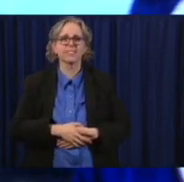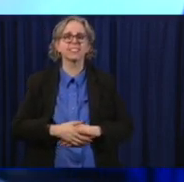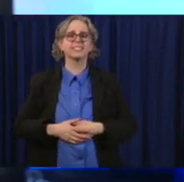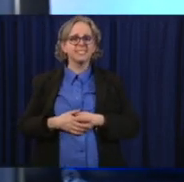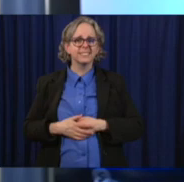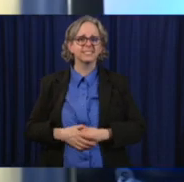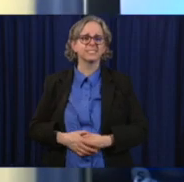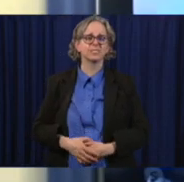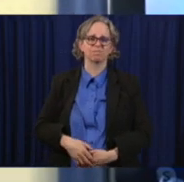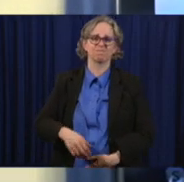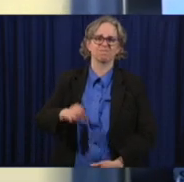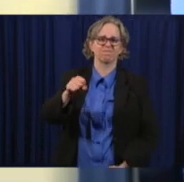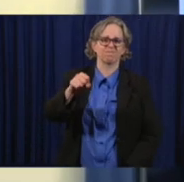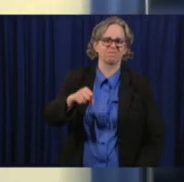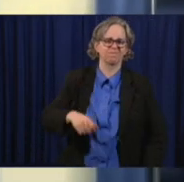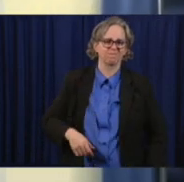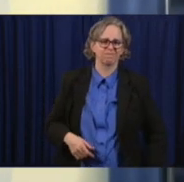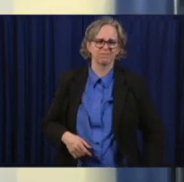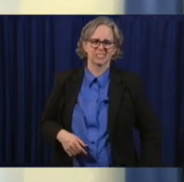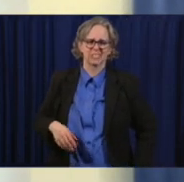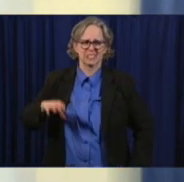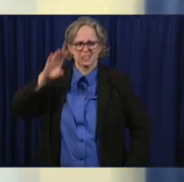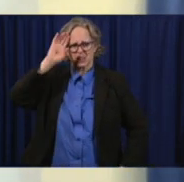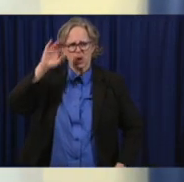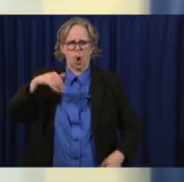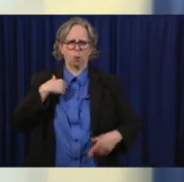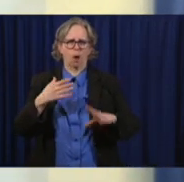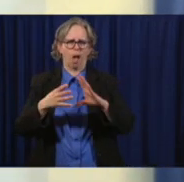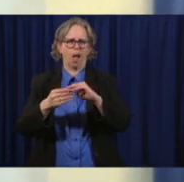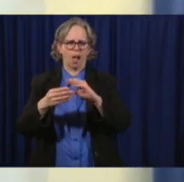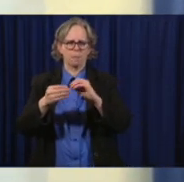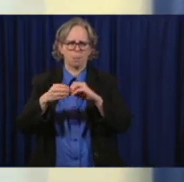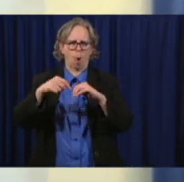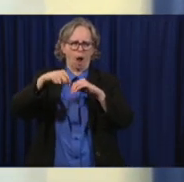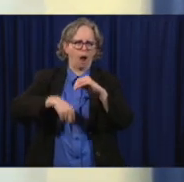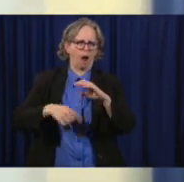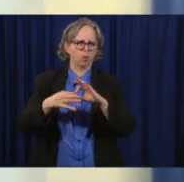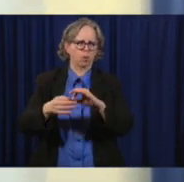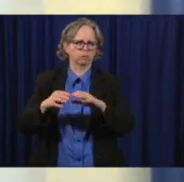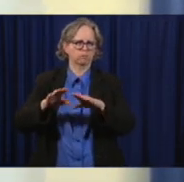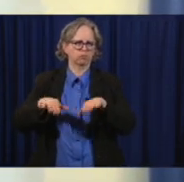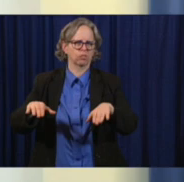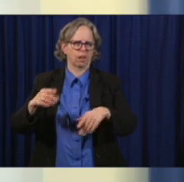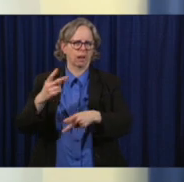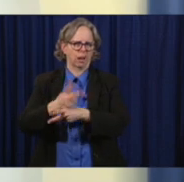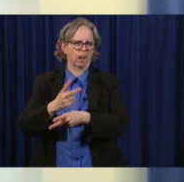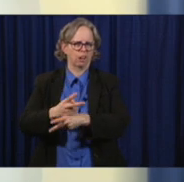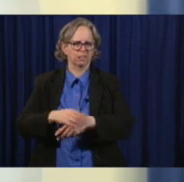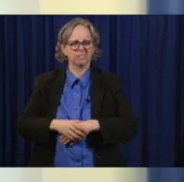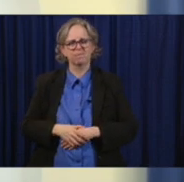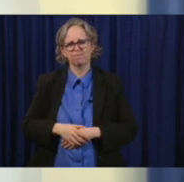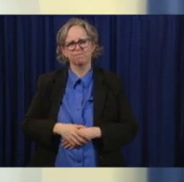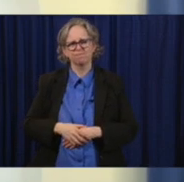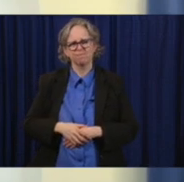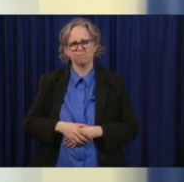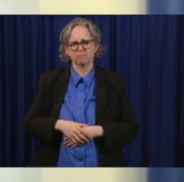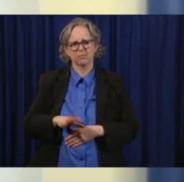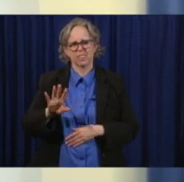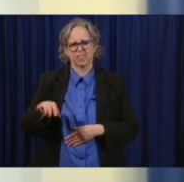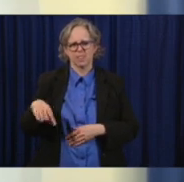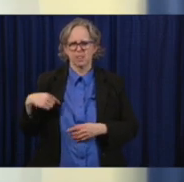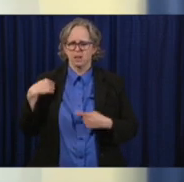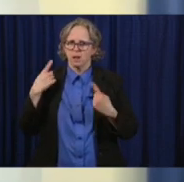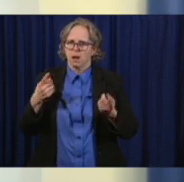I know we're going to be talking about childcare in the next day or two. It's something that we've really been spending a lot of time in the